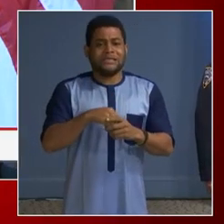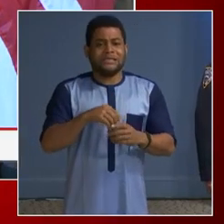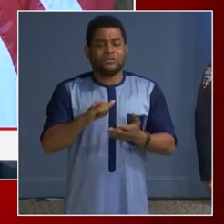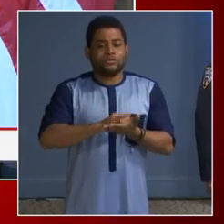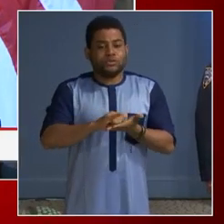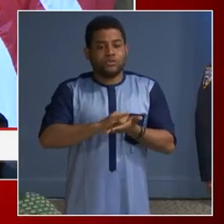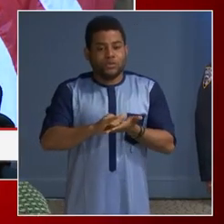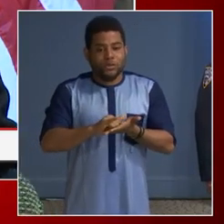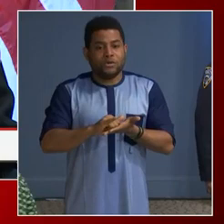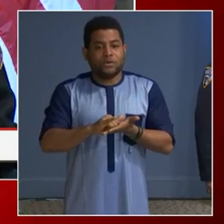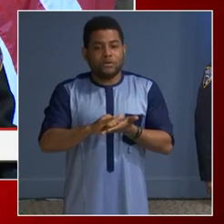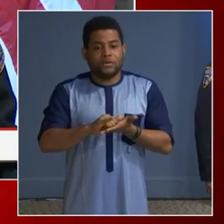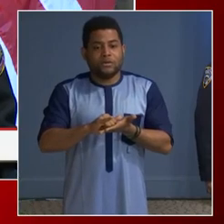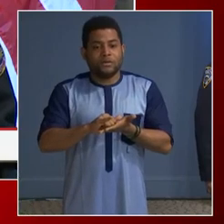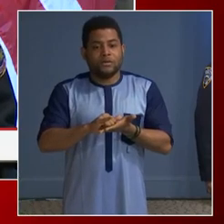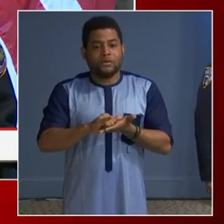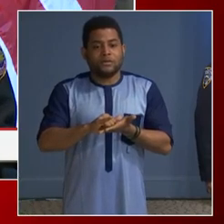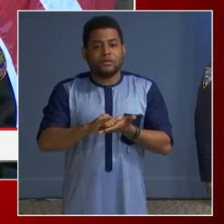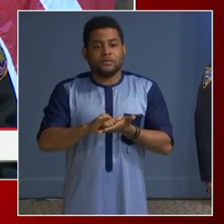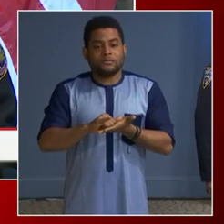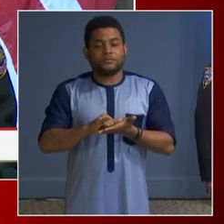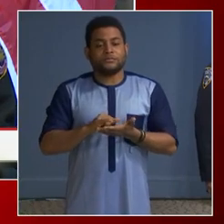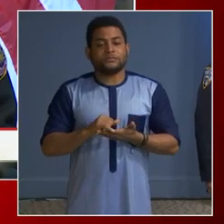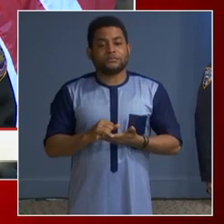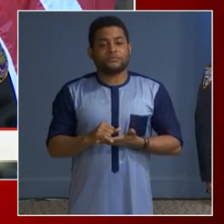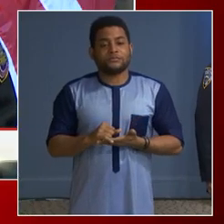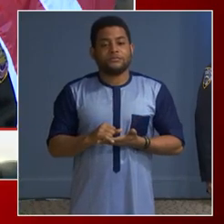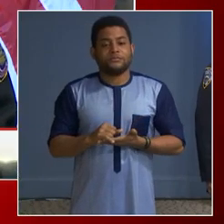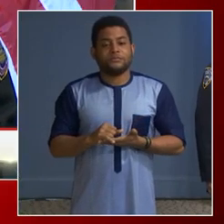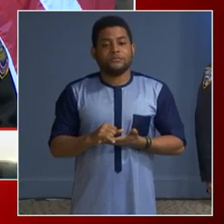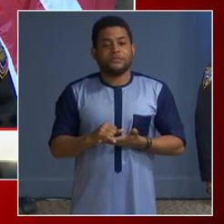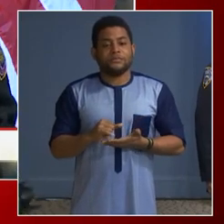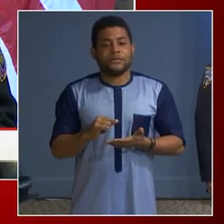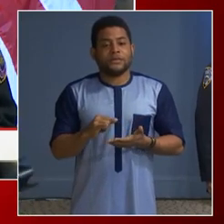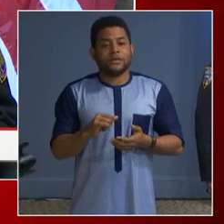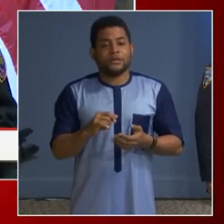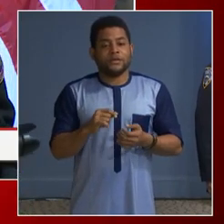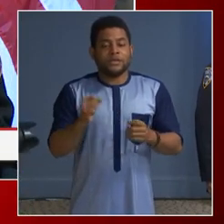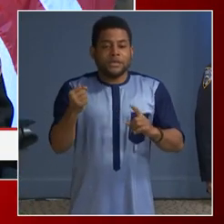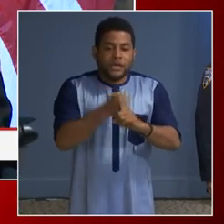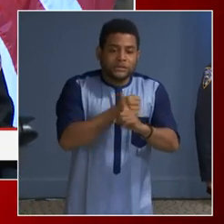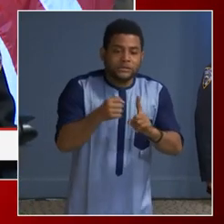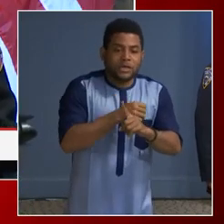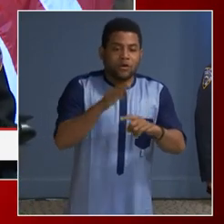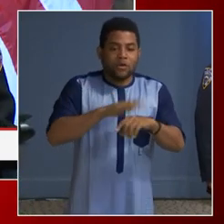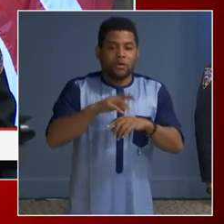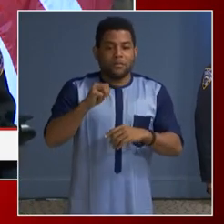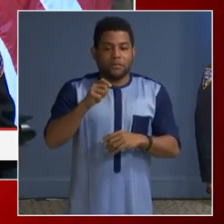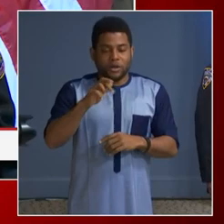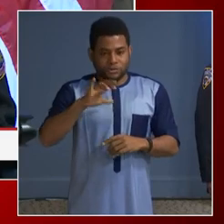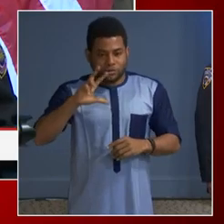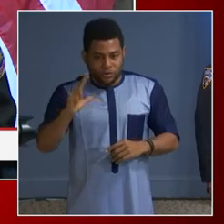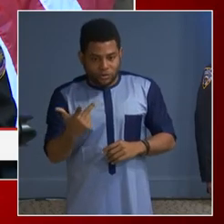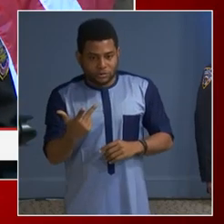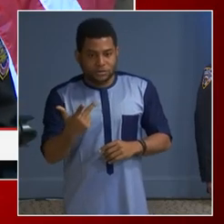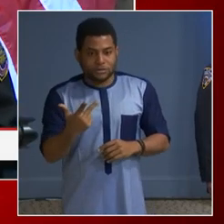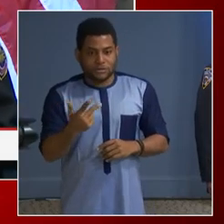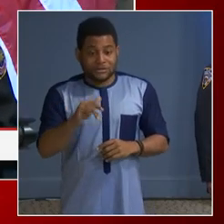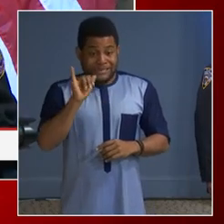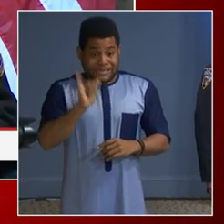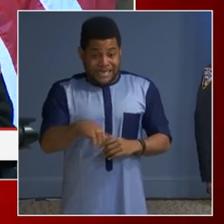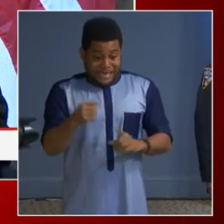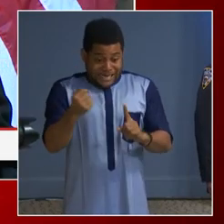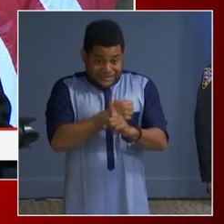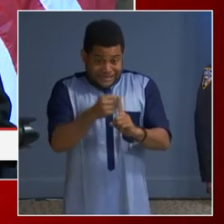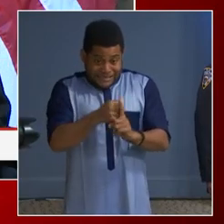Washington, D.C., as I stated, began on March the 3rd. The attack on March the 3rd in itself did